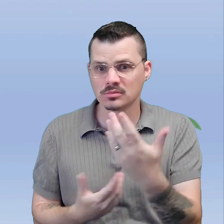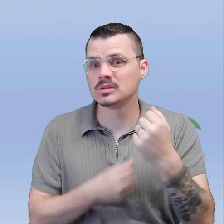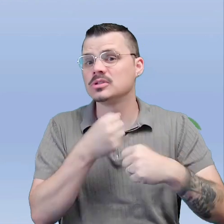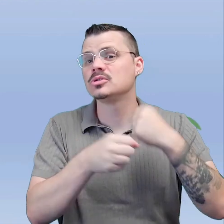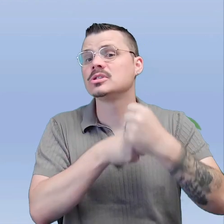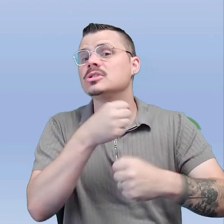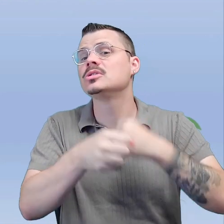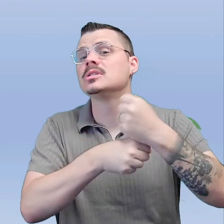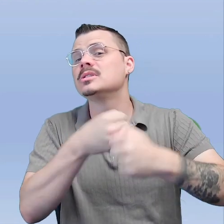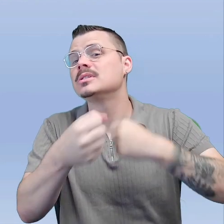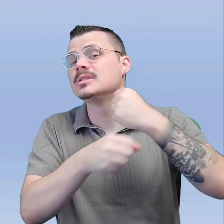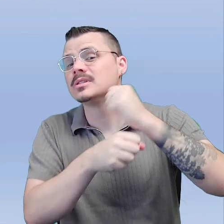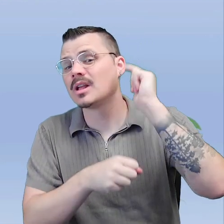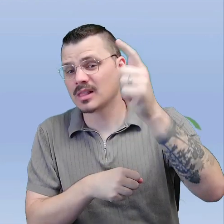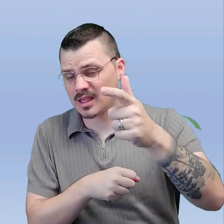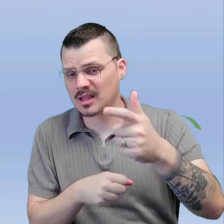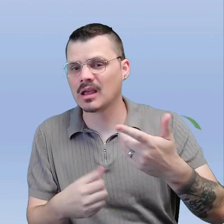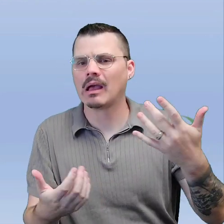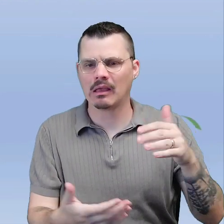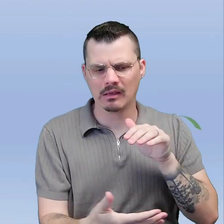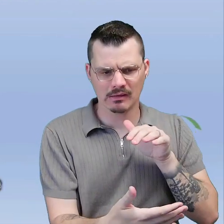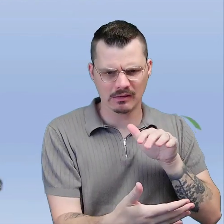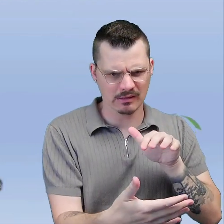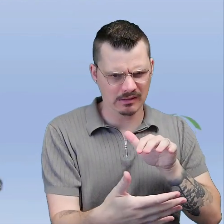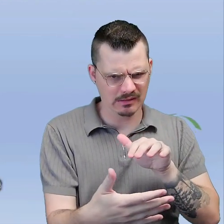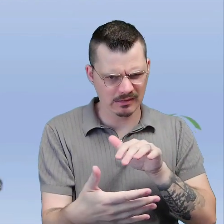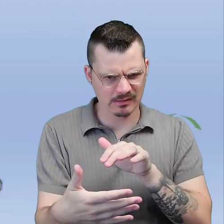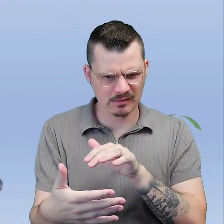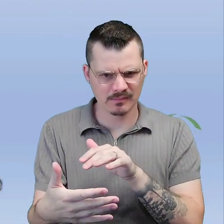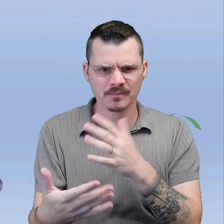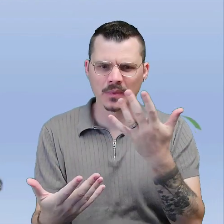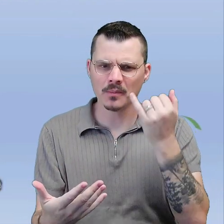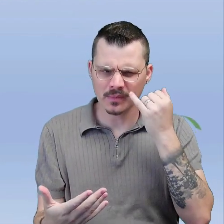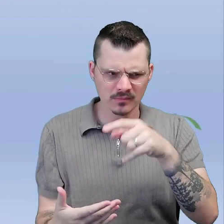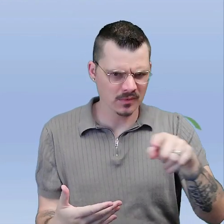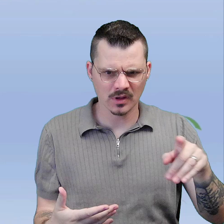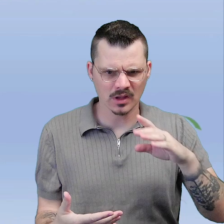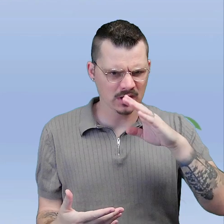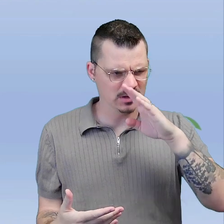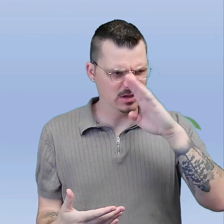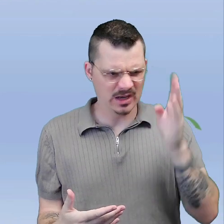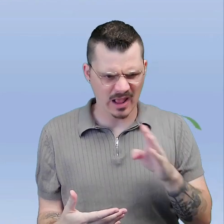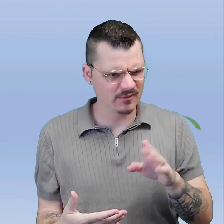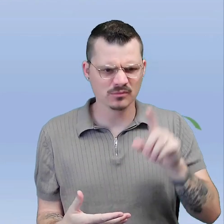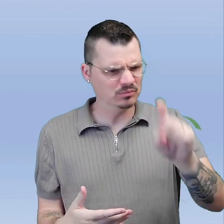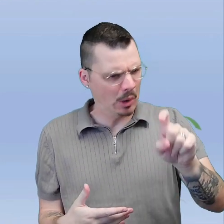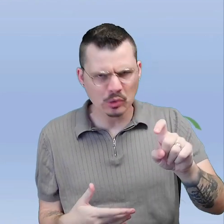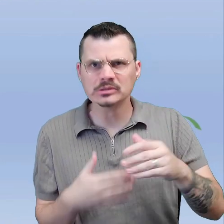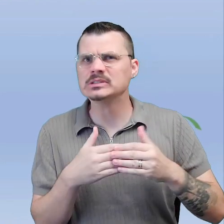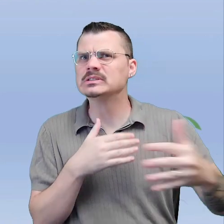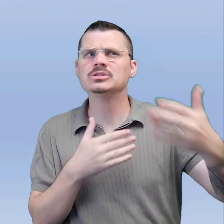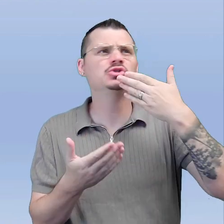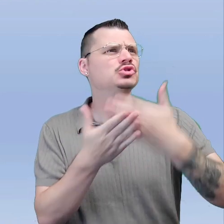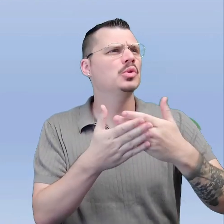in these many decades later, have been studied. Well, what about those people that were never supposed to do well that